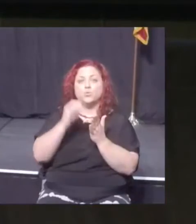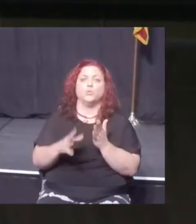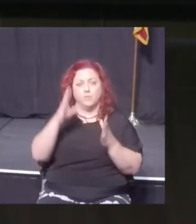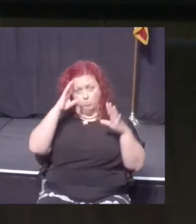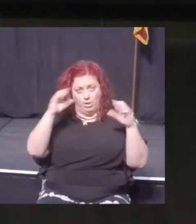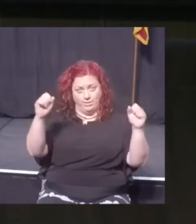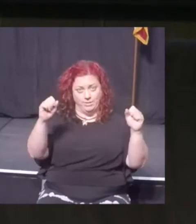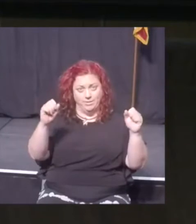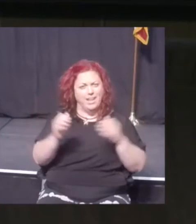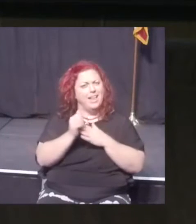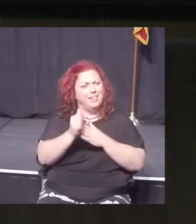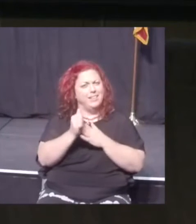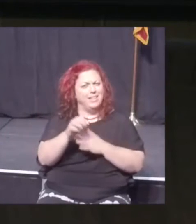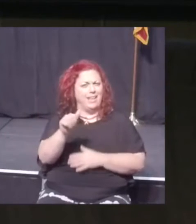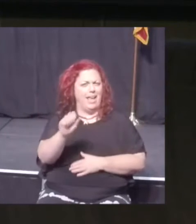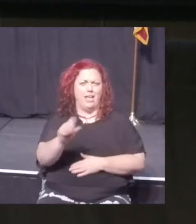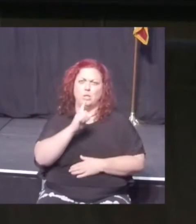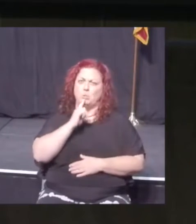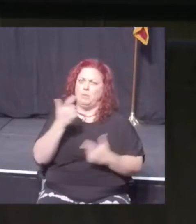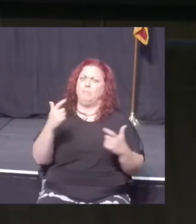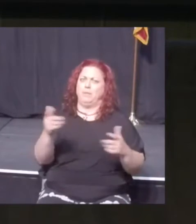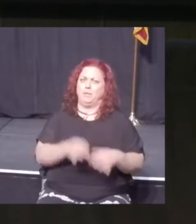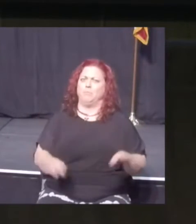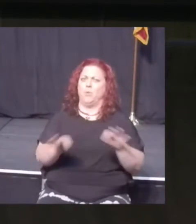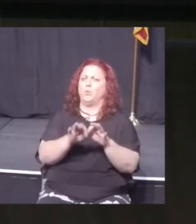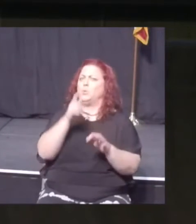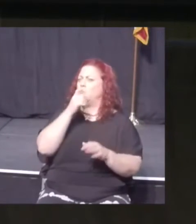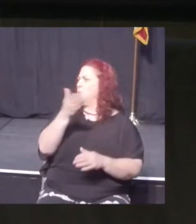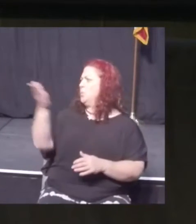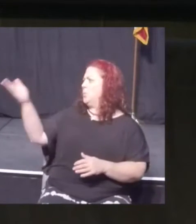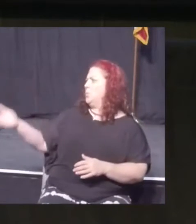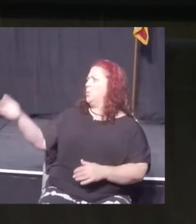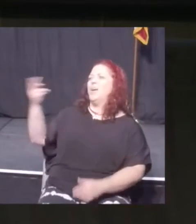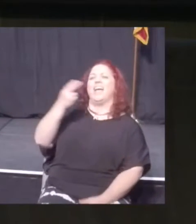is a big job. Hector, you can stand up for a moment. Let him see you.